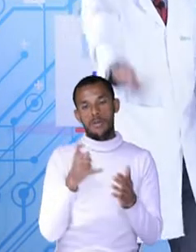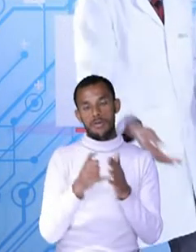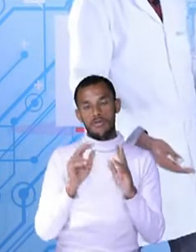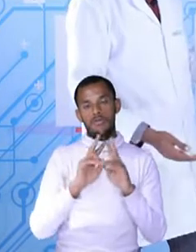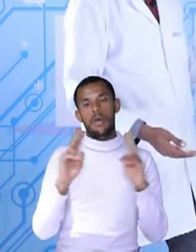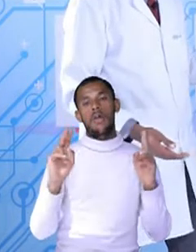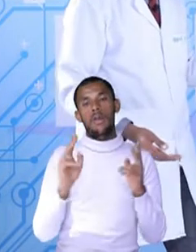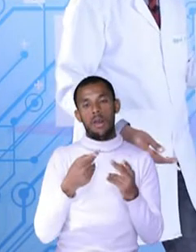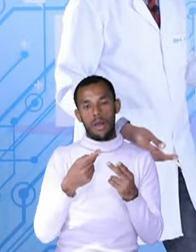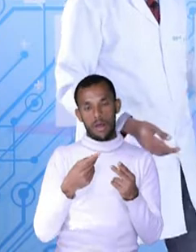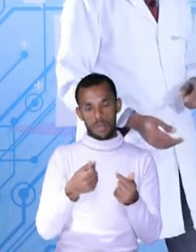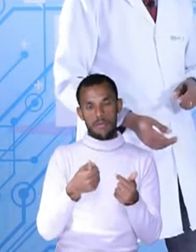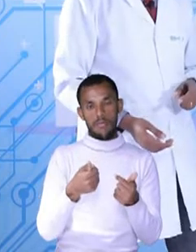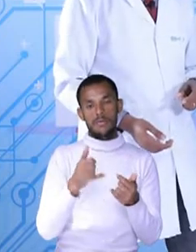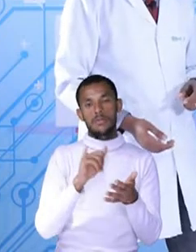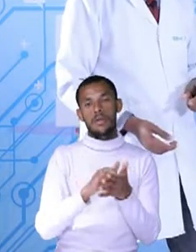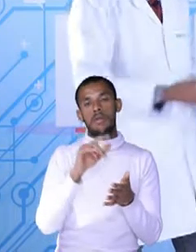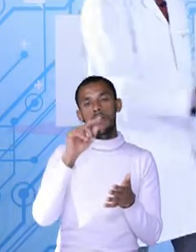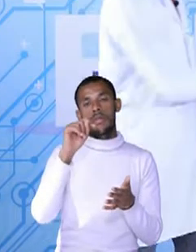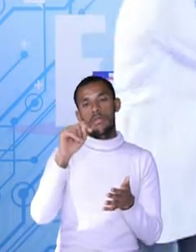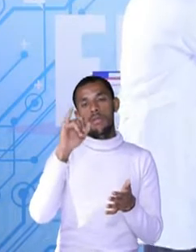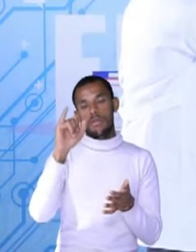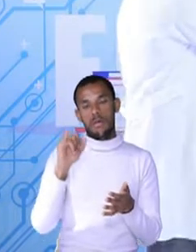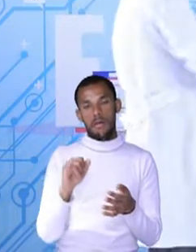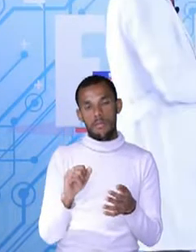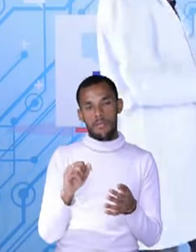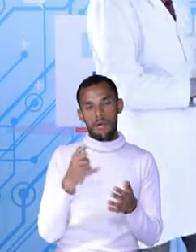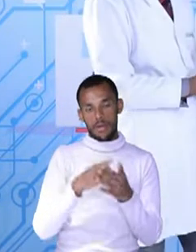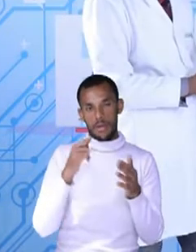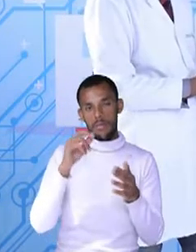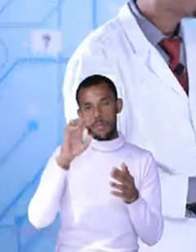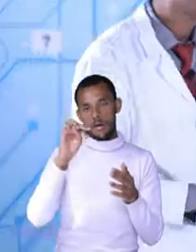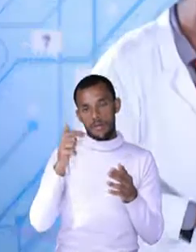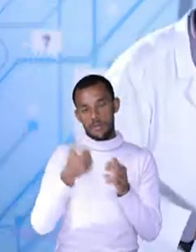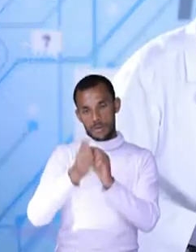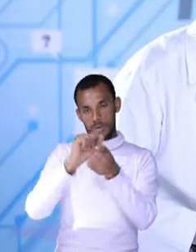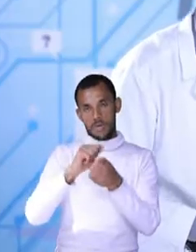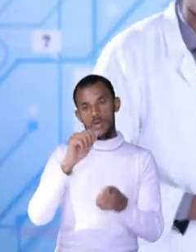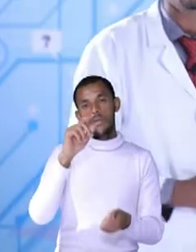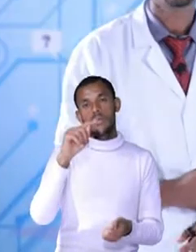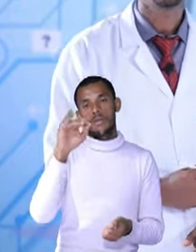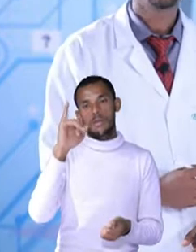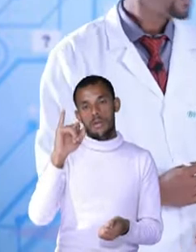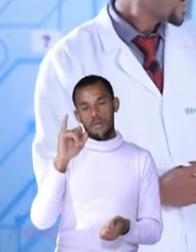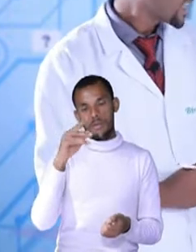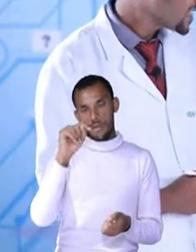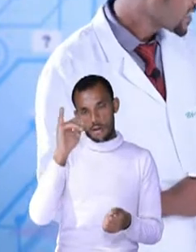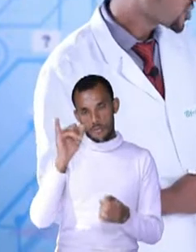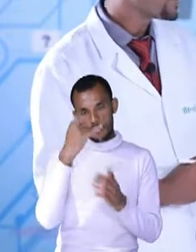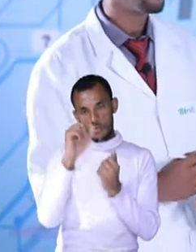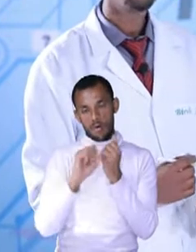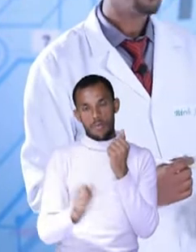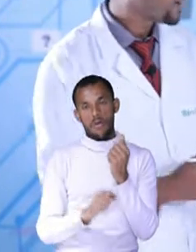very reactive element than titanium. Therefore, magnesium replaced titanium, titanium are formed.